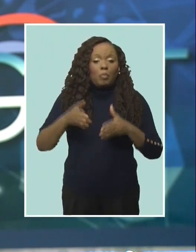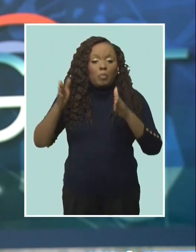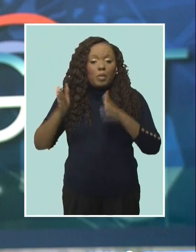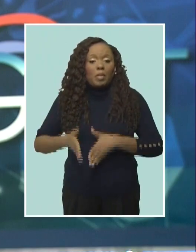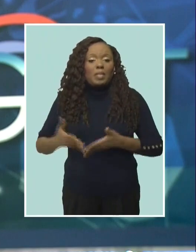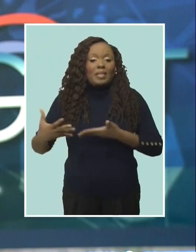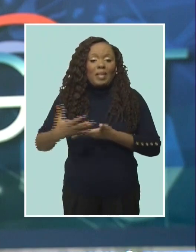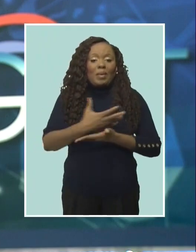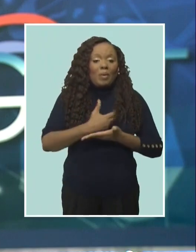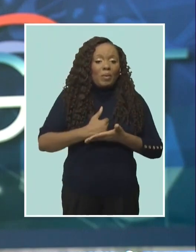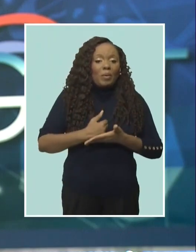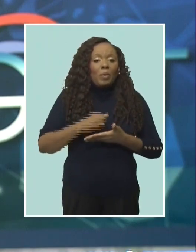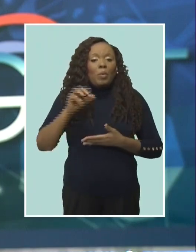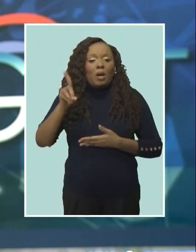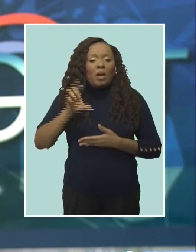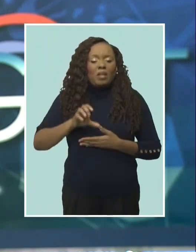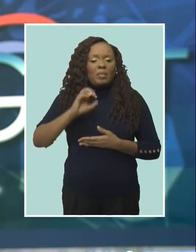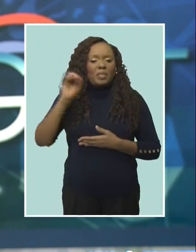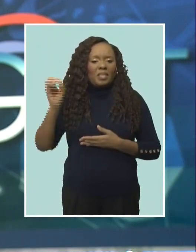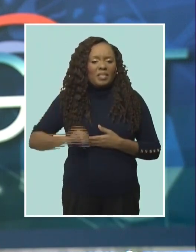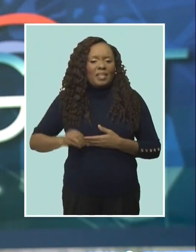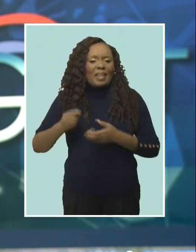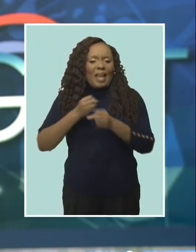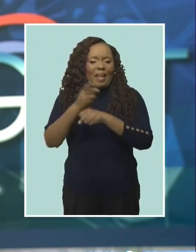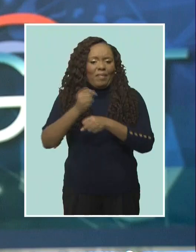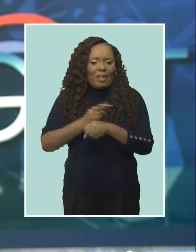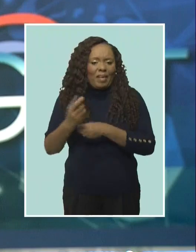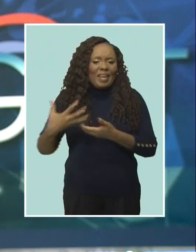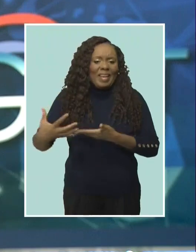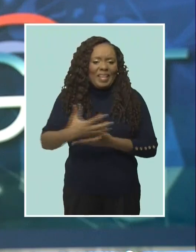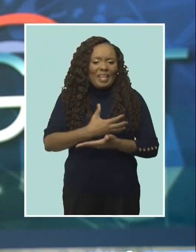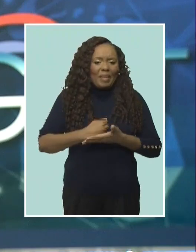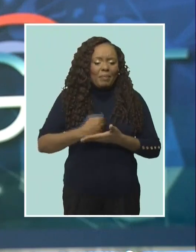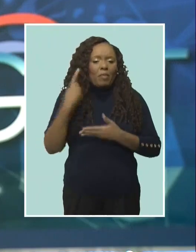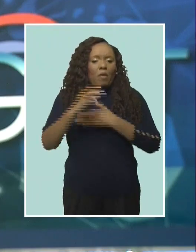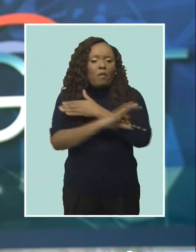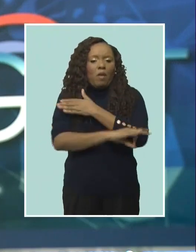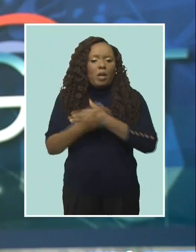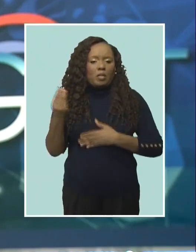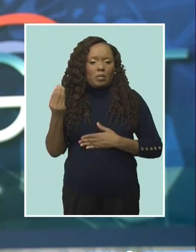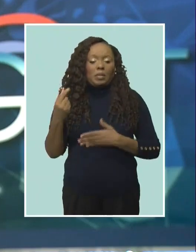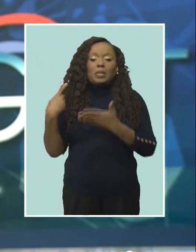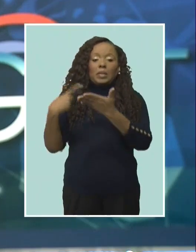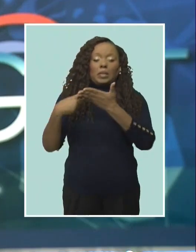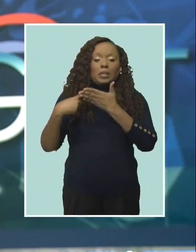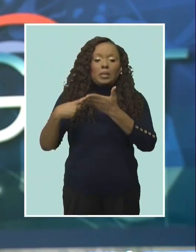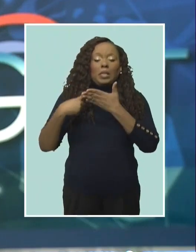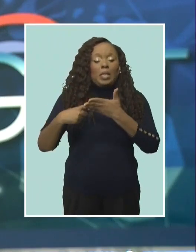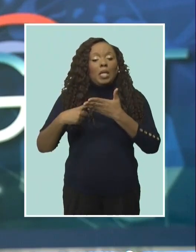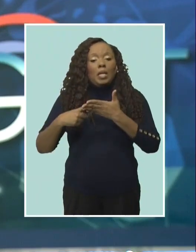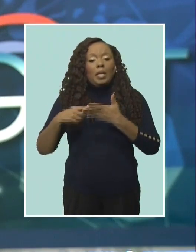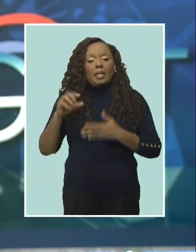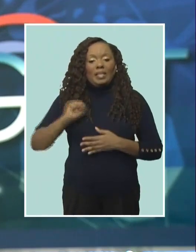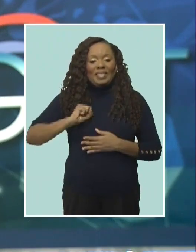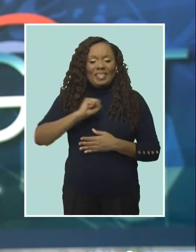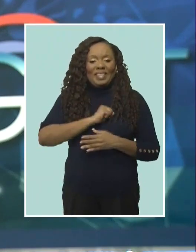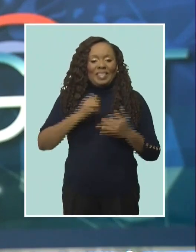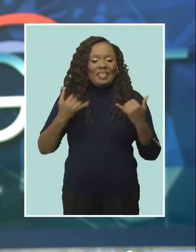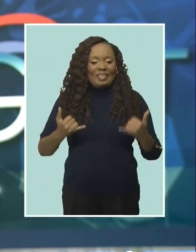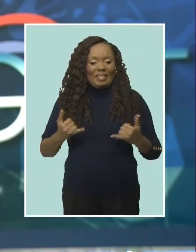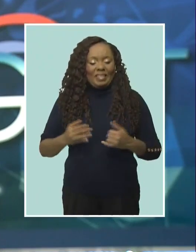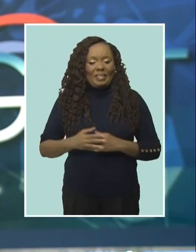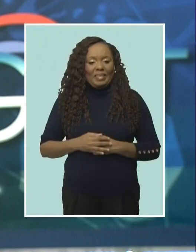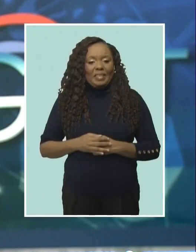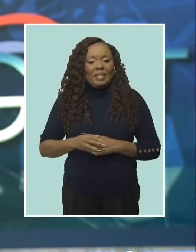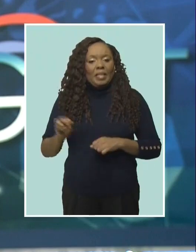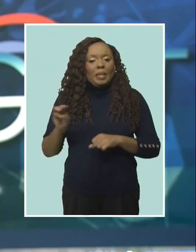in foreign currency and for related matters. It was up for debate in the Upper House on Wednesday. Minister of Energy and Business